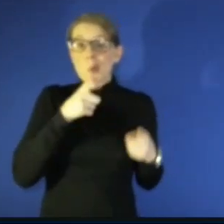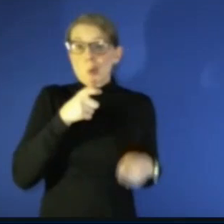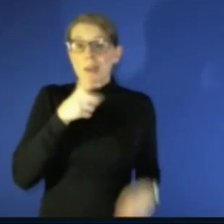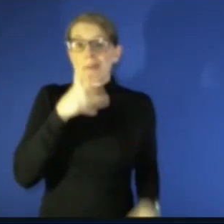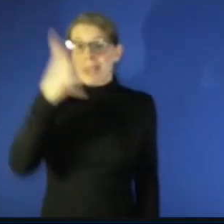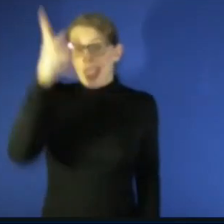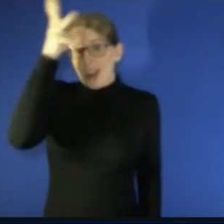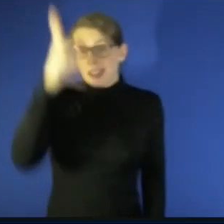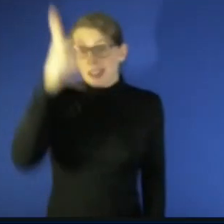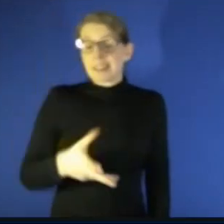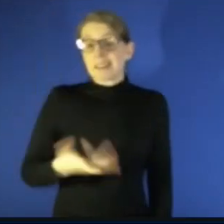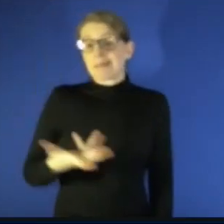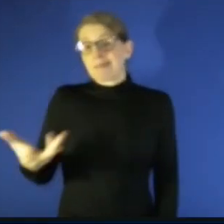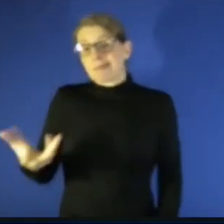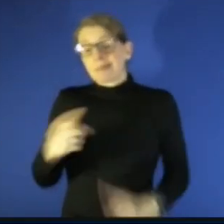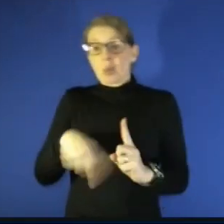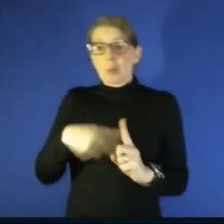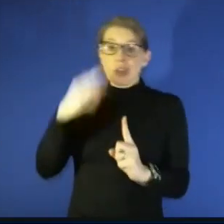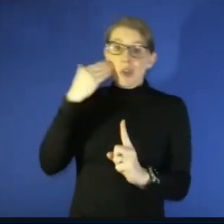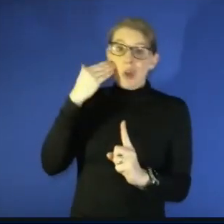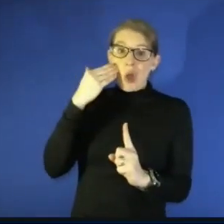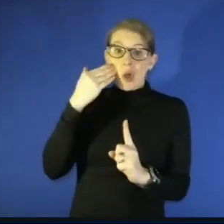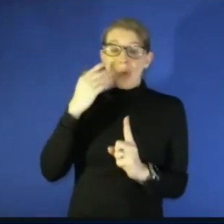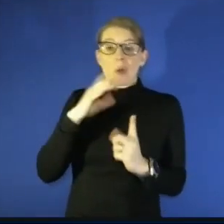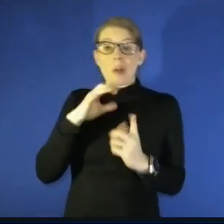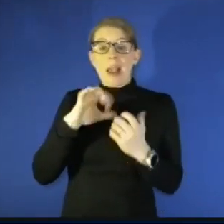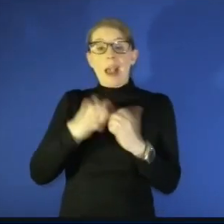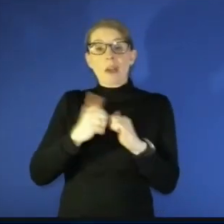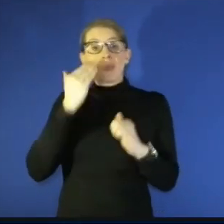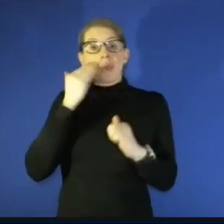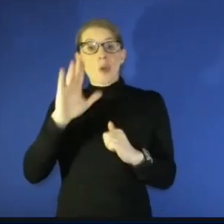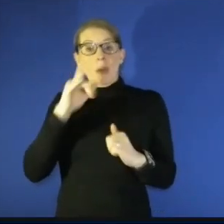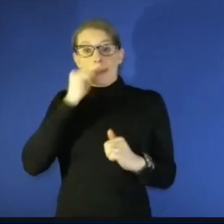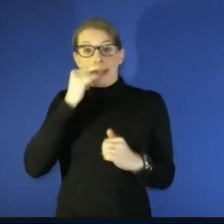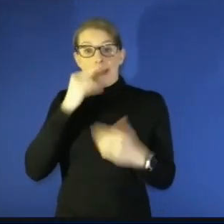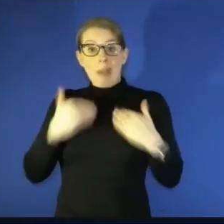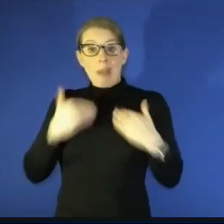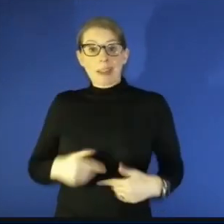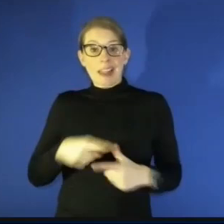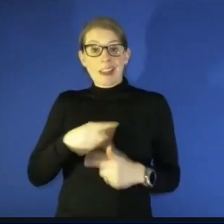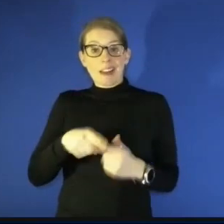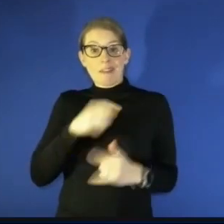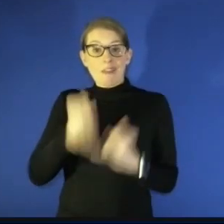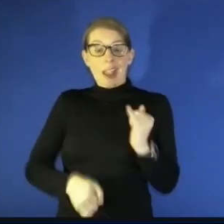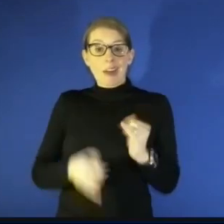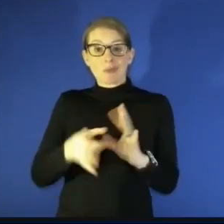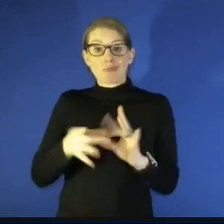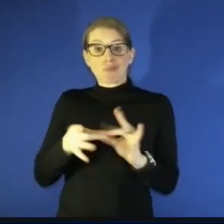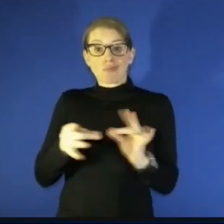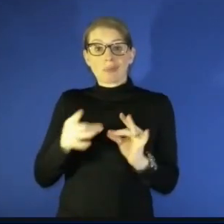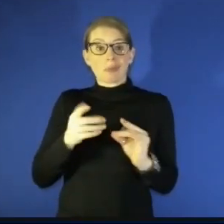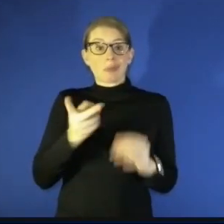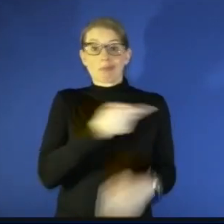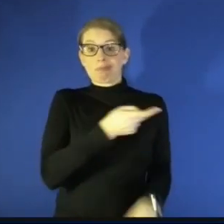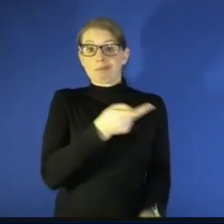when to know and how to know your body and your kid's body. And then maybe some final words between you and Dr. Ebersole.